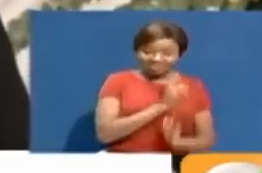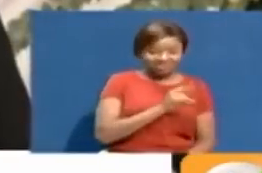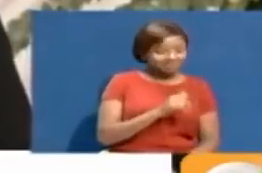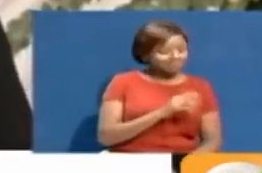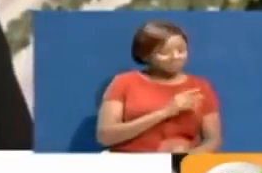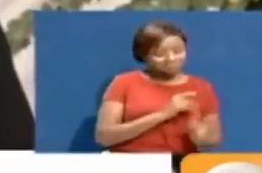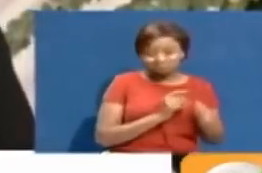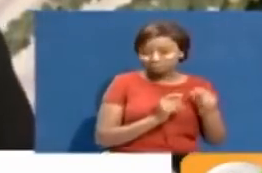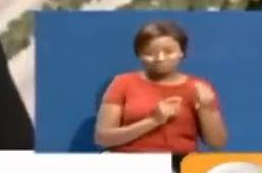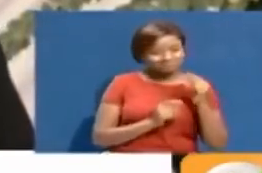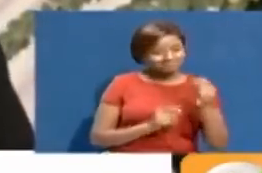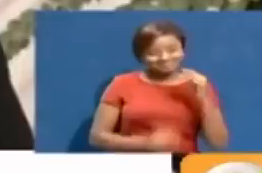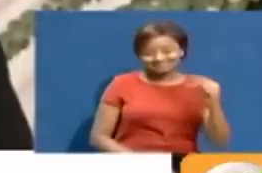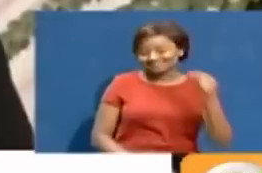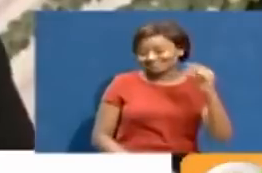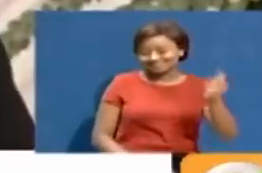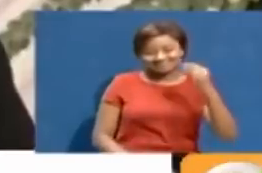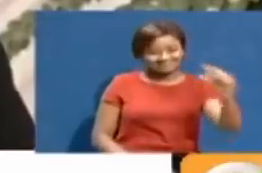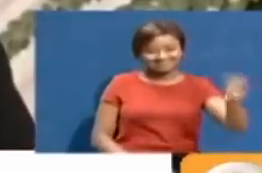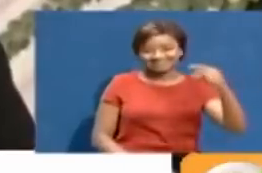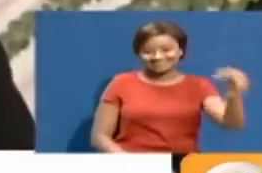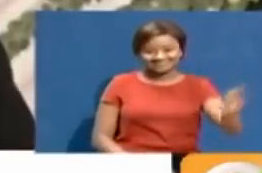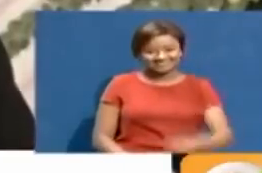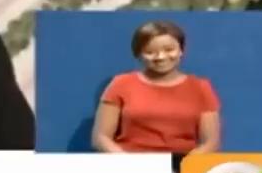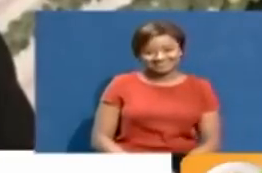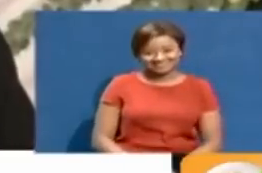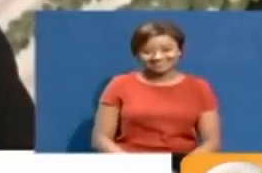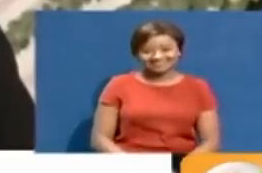worse. When it became necessary for me